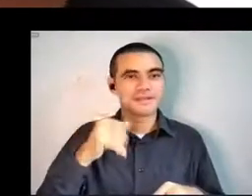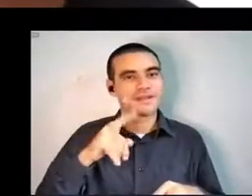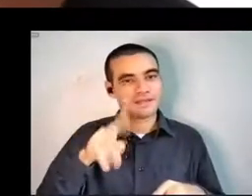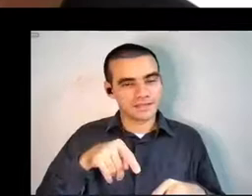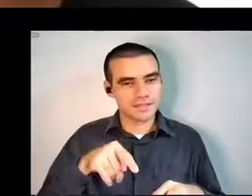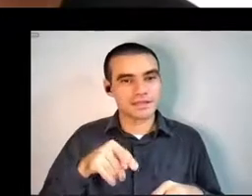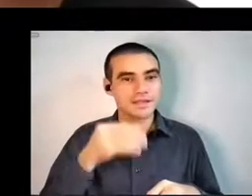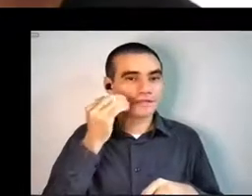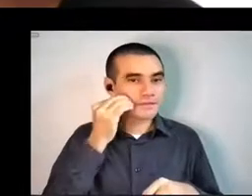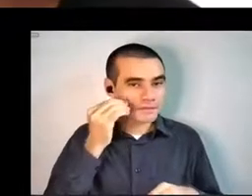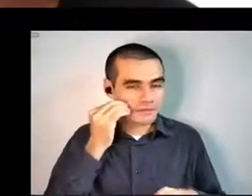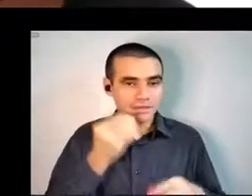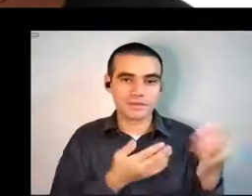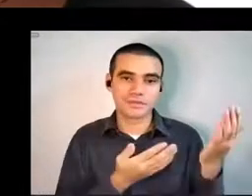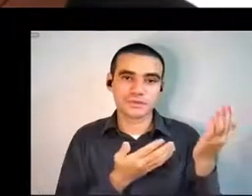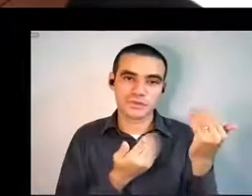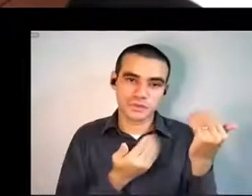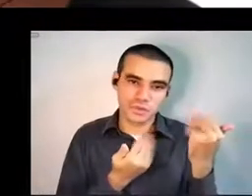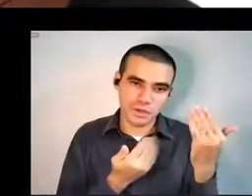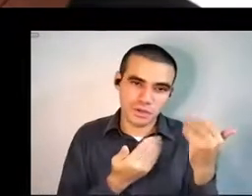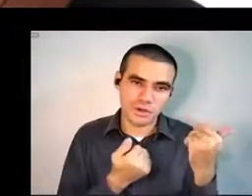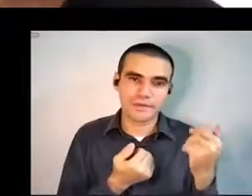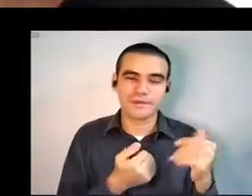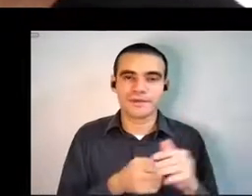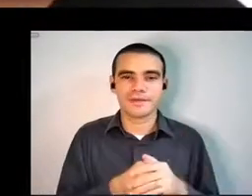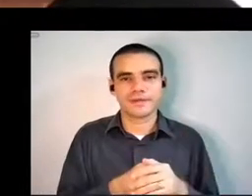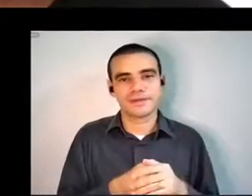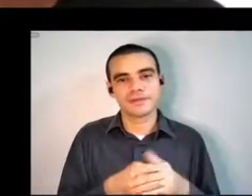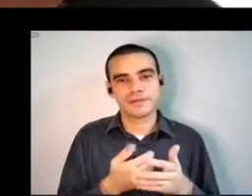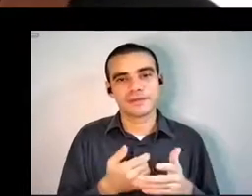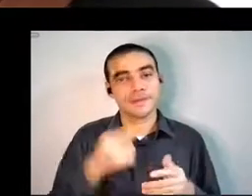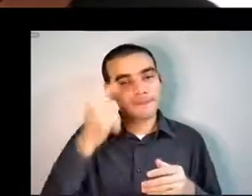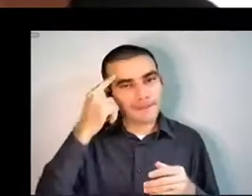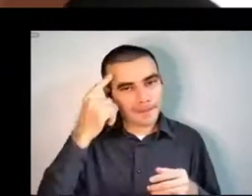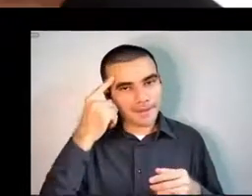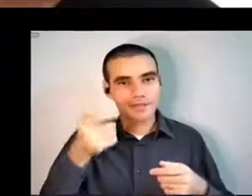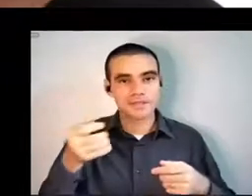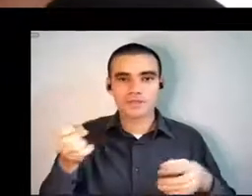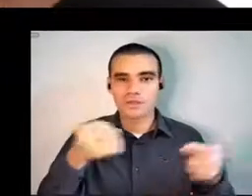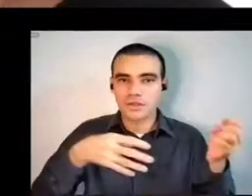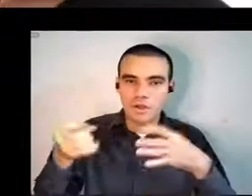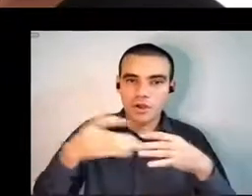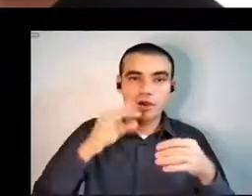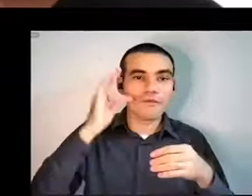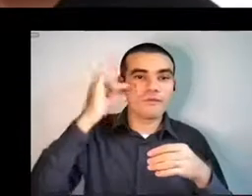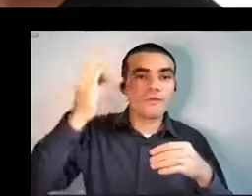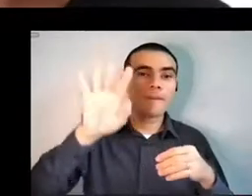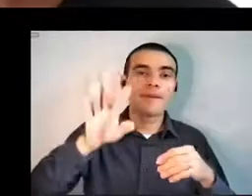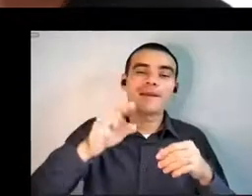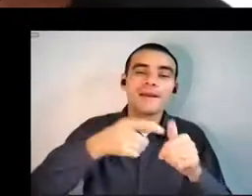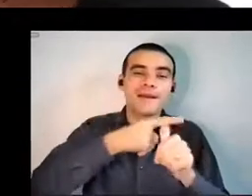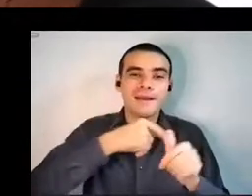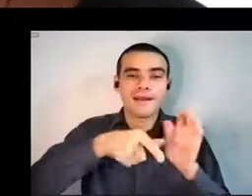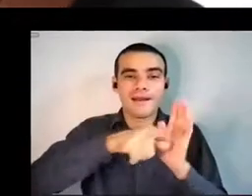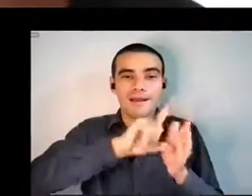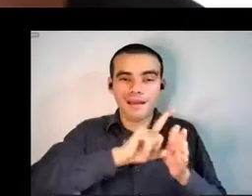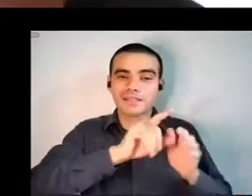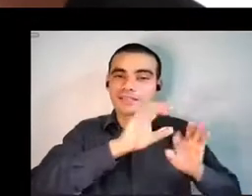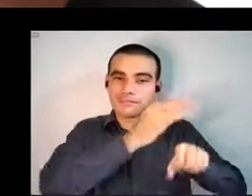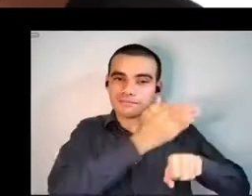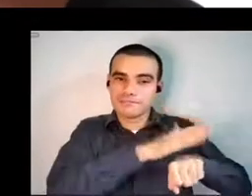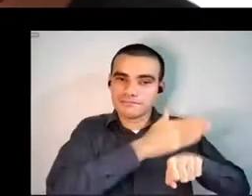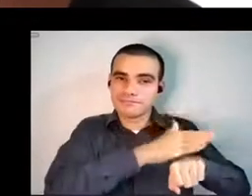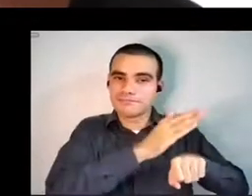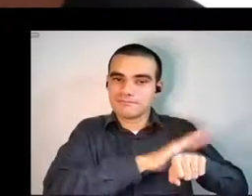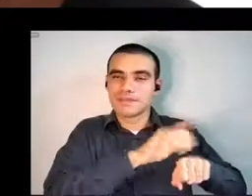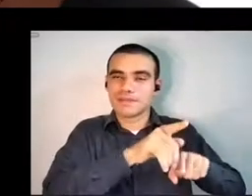issues of training these youth, thinking about innovations for the future, but we also need to prepare these